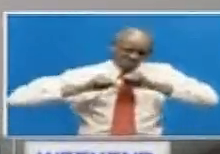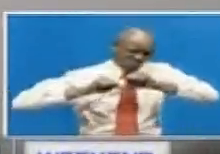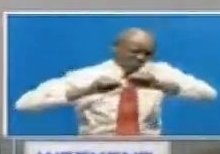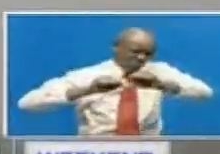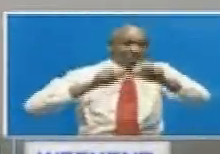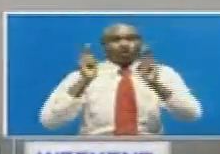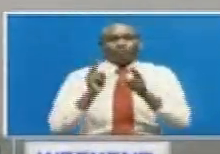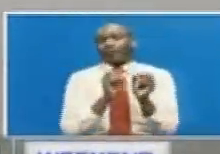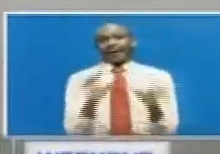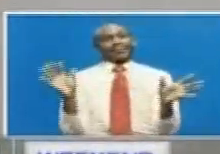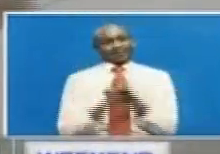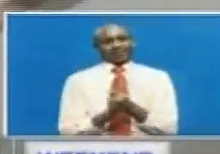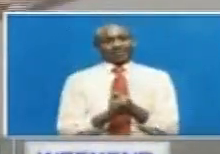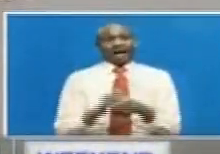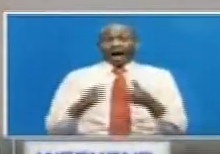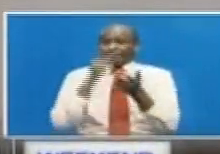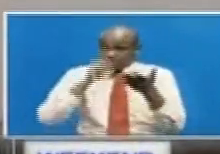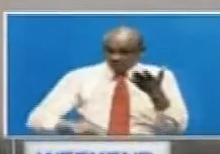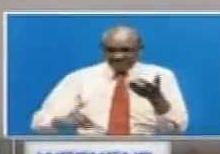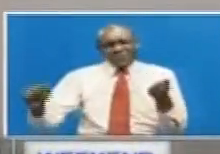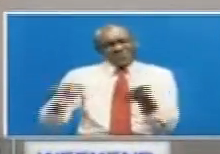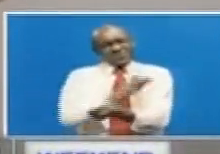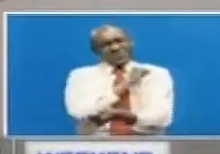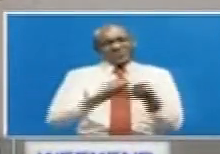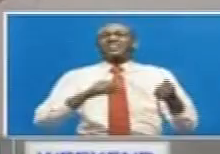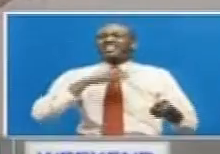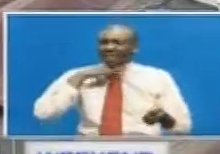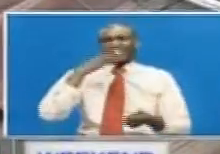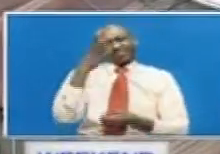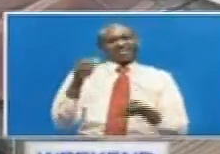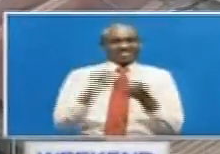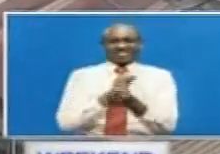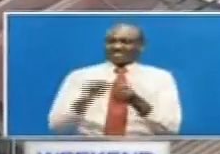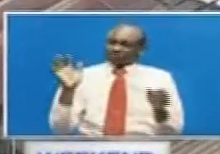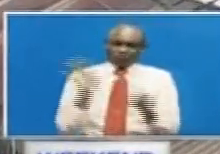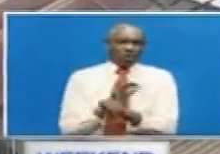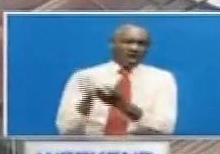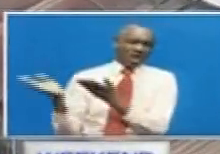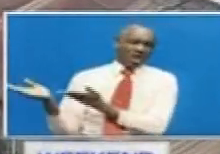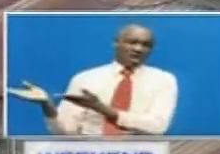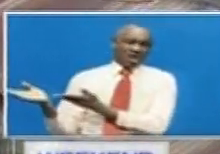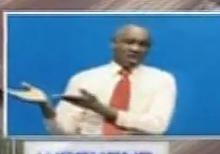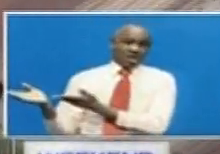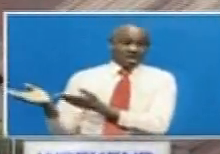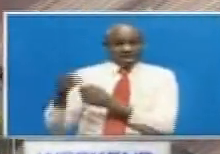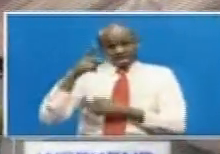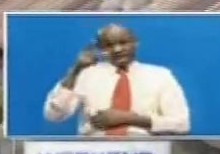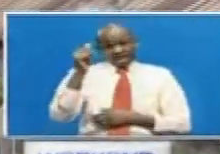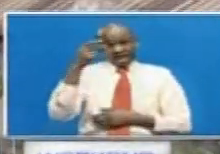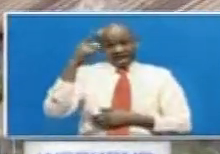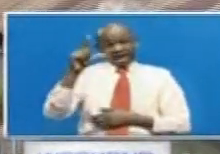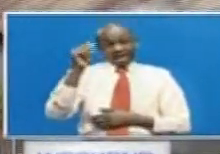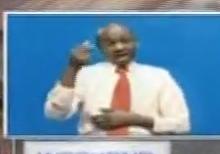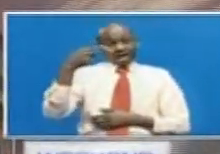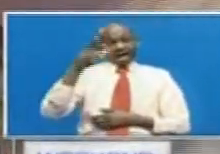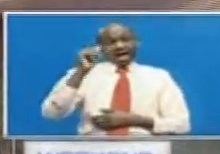rainfall. And it left in its wake death and destruction. In Kalahari, Changamwe,